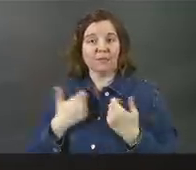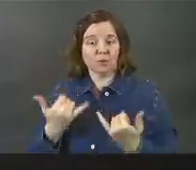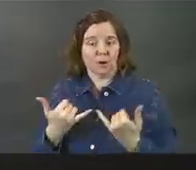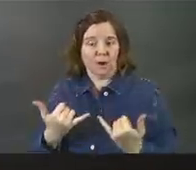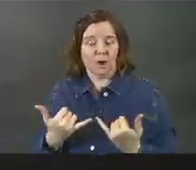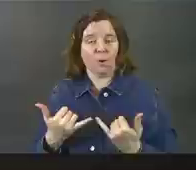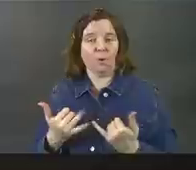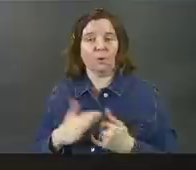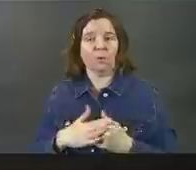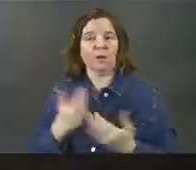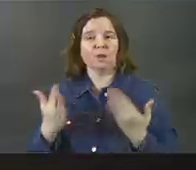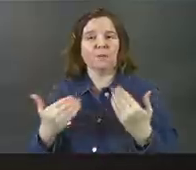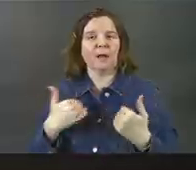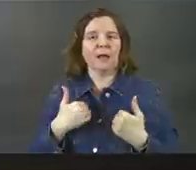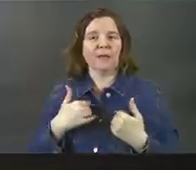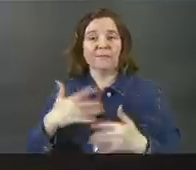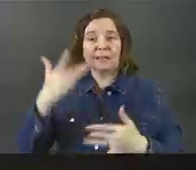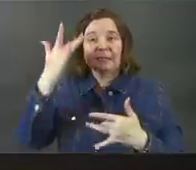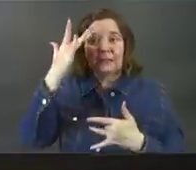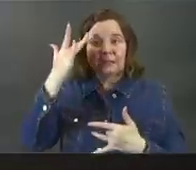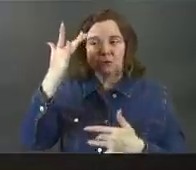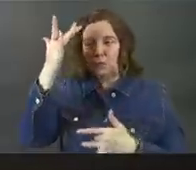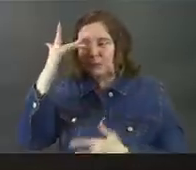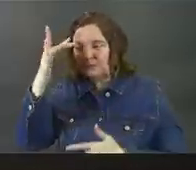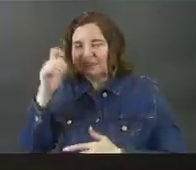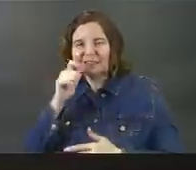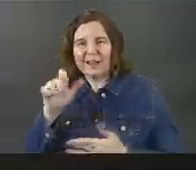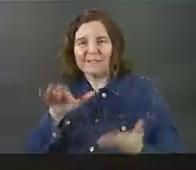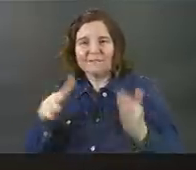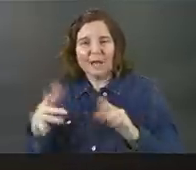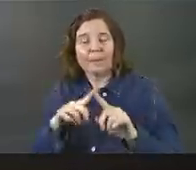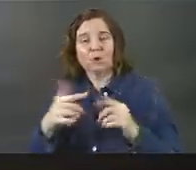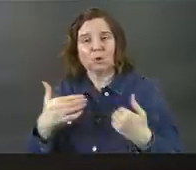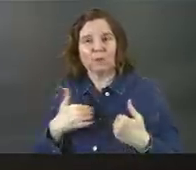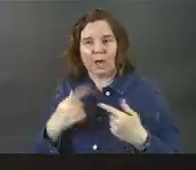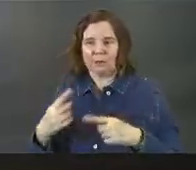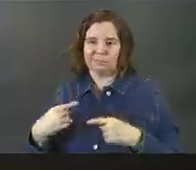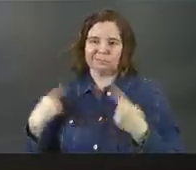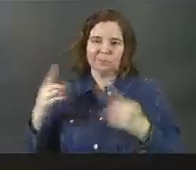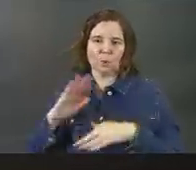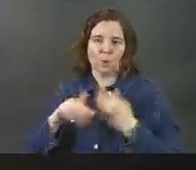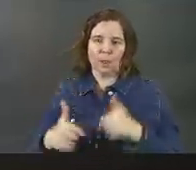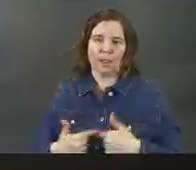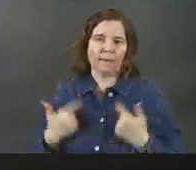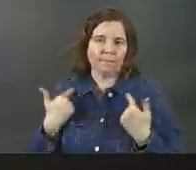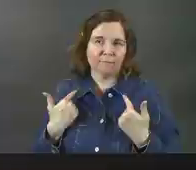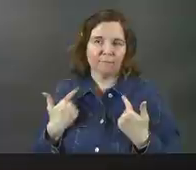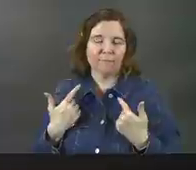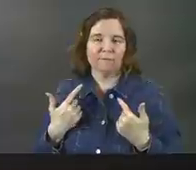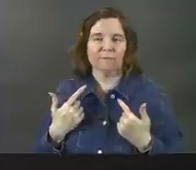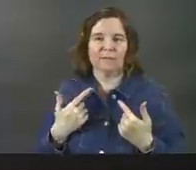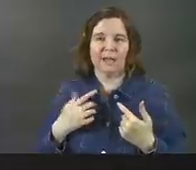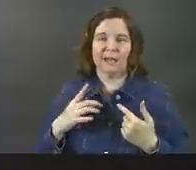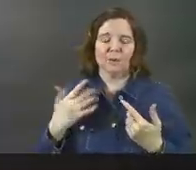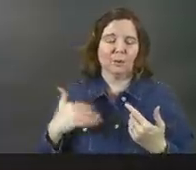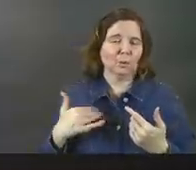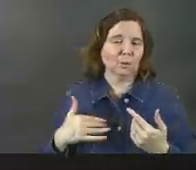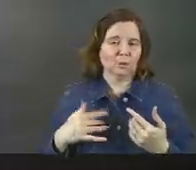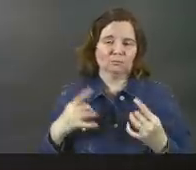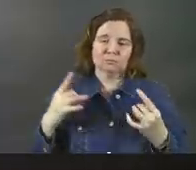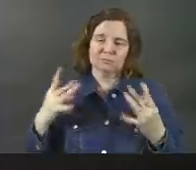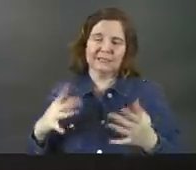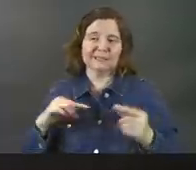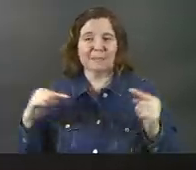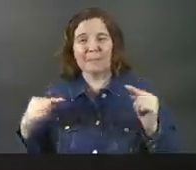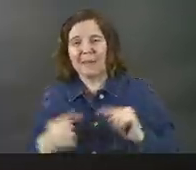life right now, and you might have an illness or a disease. It's not fatal, but you've had it your whole life. And it's debilitating, right?